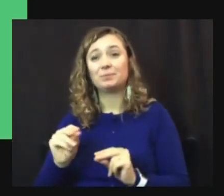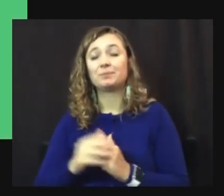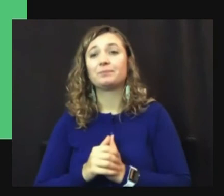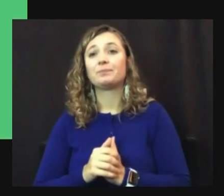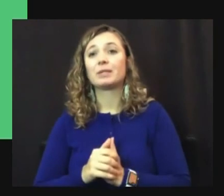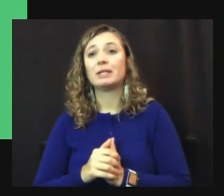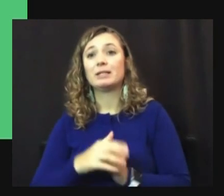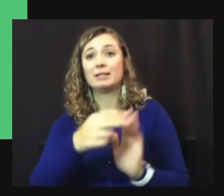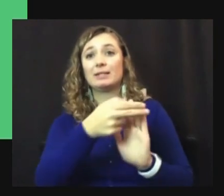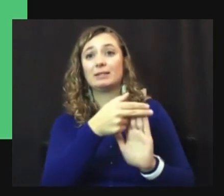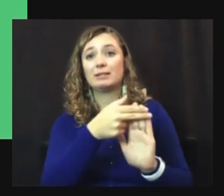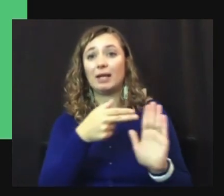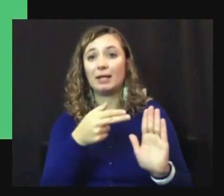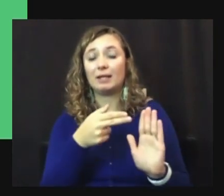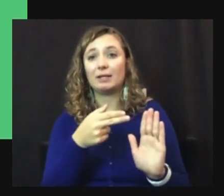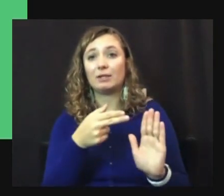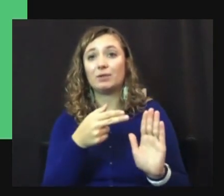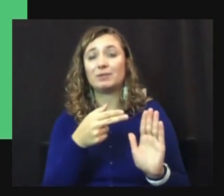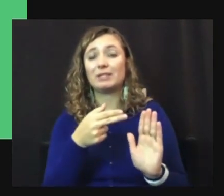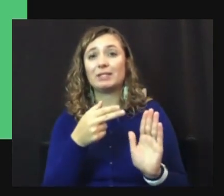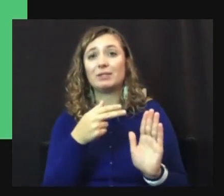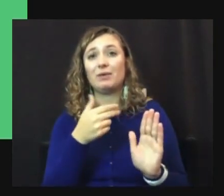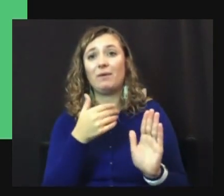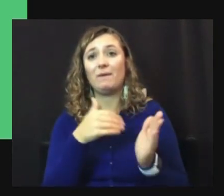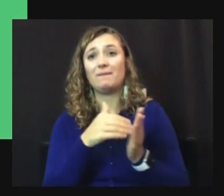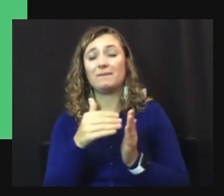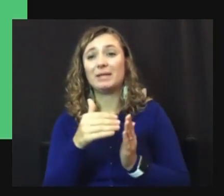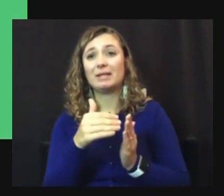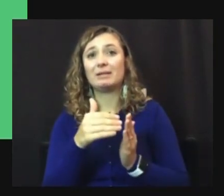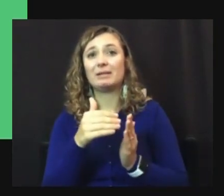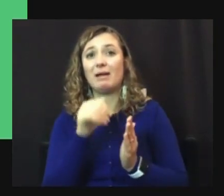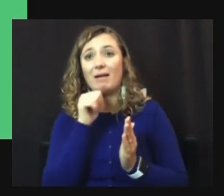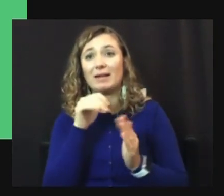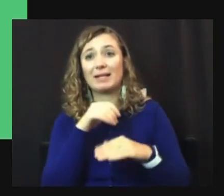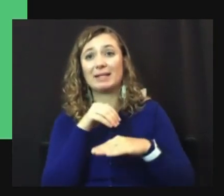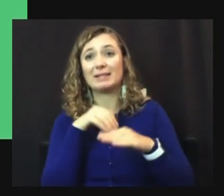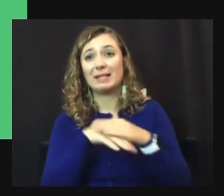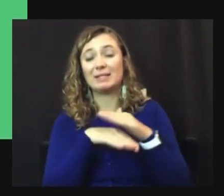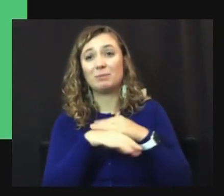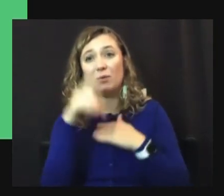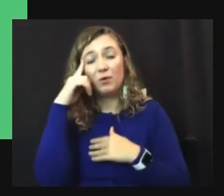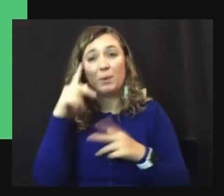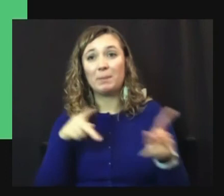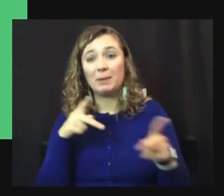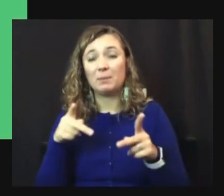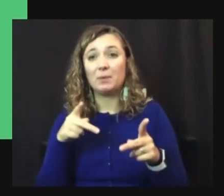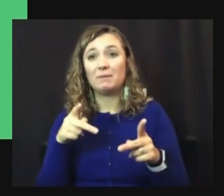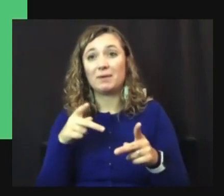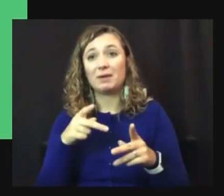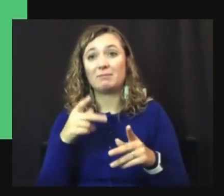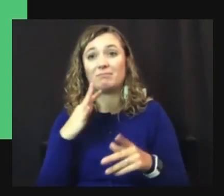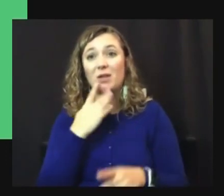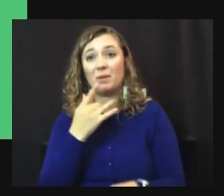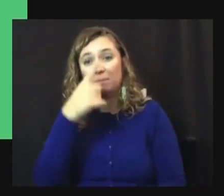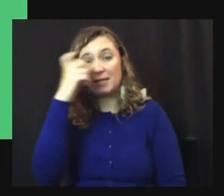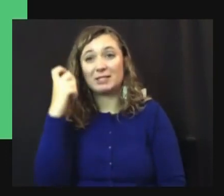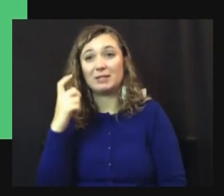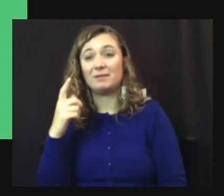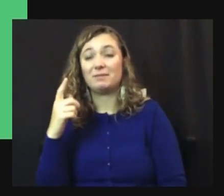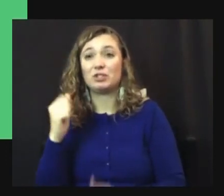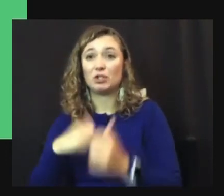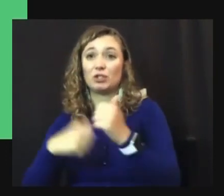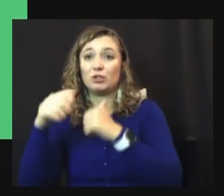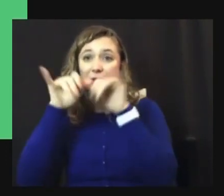Diagnosis is inaccessible for people of color because structural racism. And move to